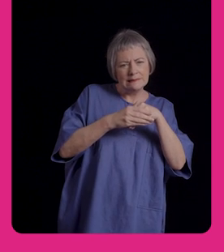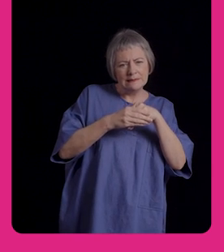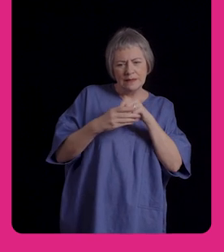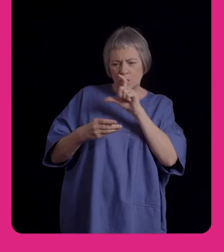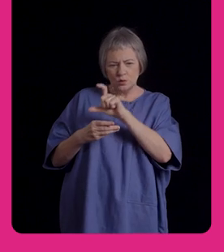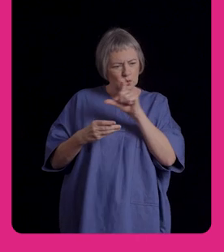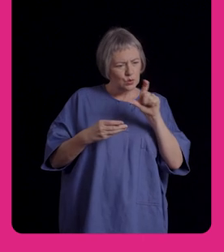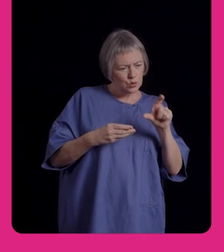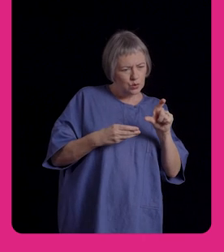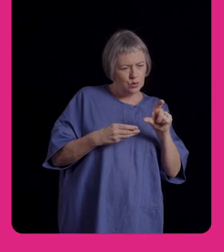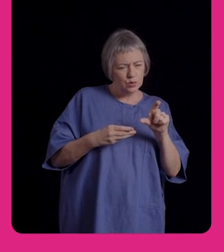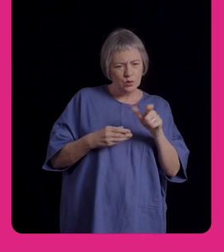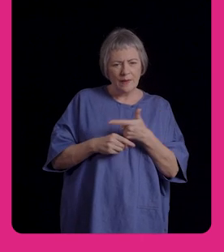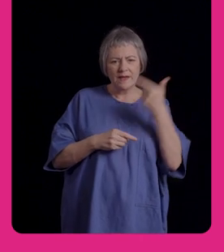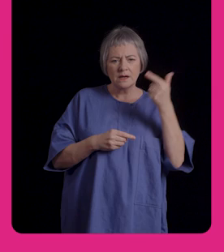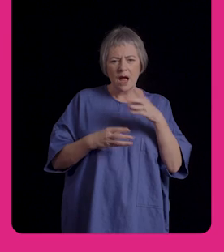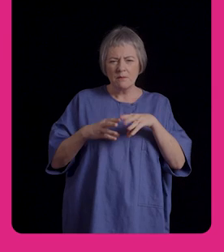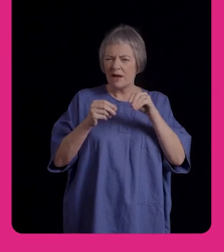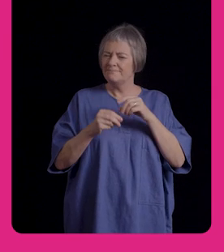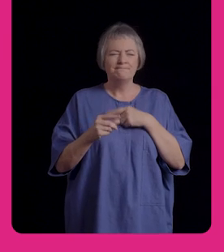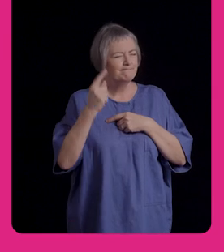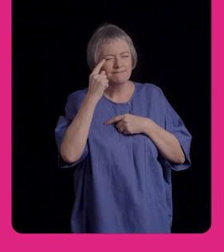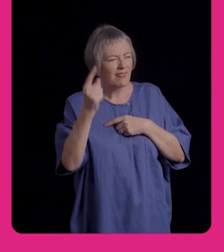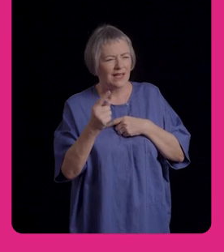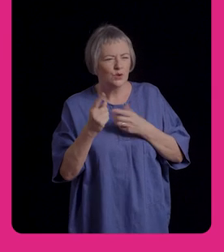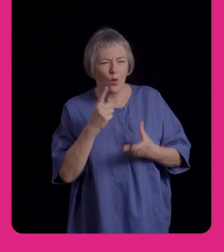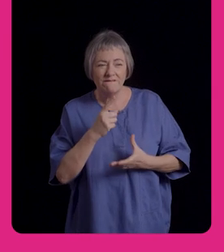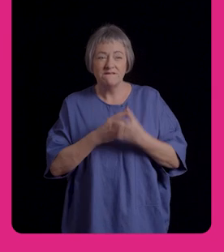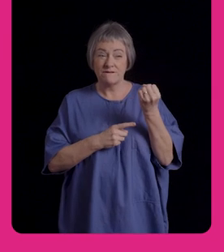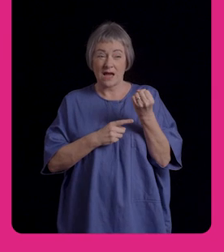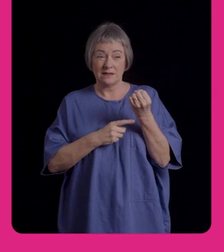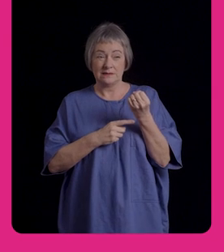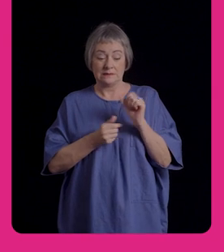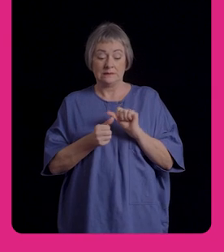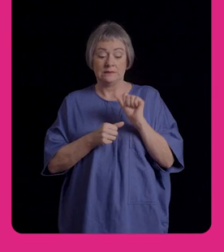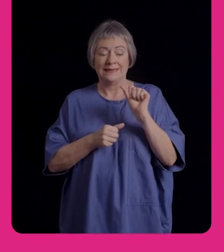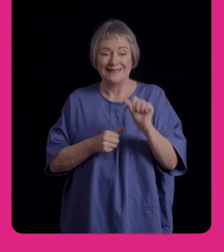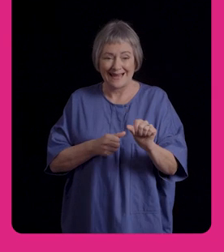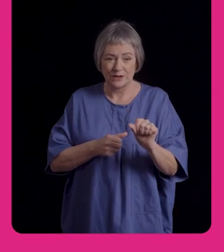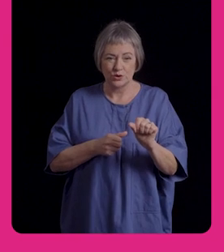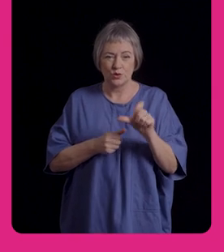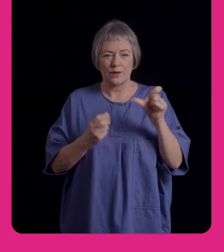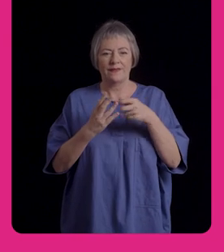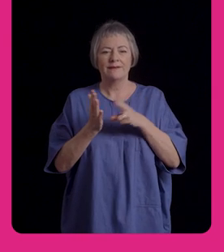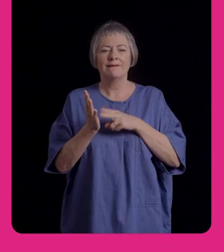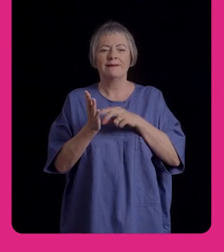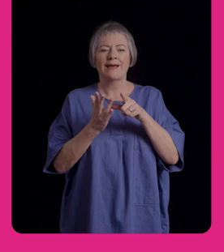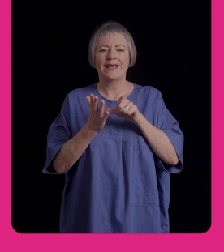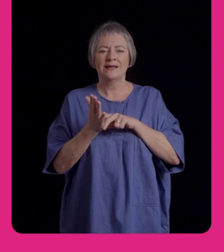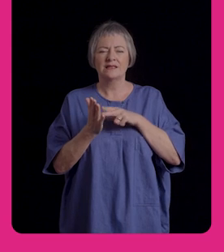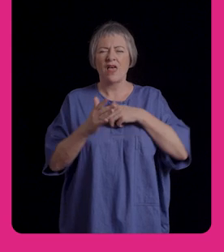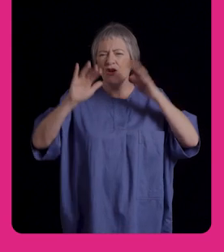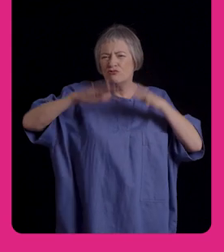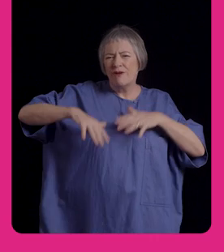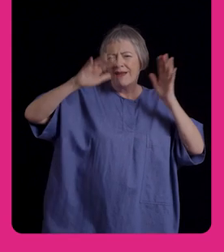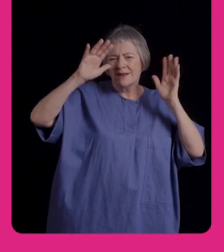two tiny things of gunpowder? So I think you don't find any gunpowder immediately next to the cannons. There's kind of like